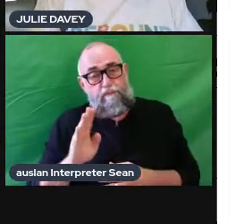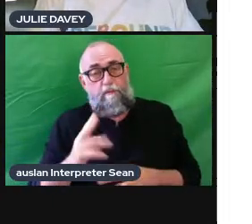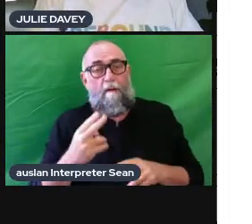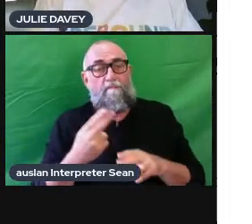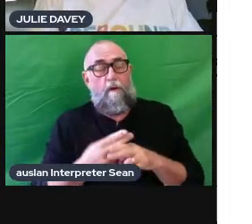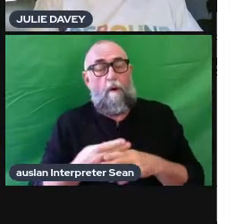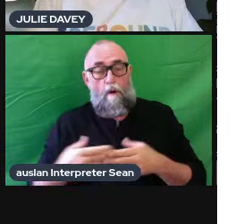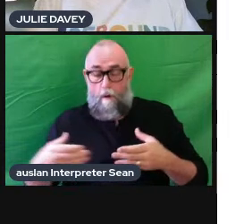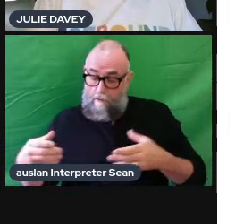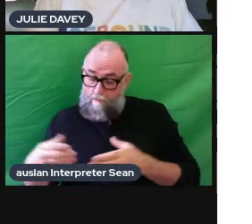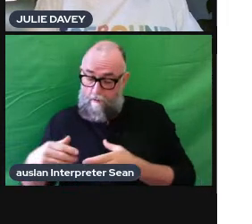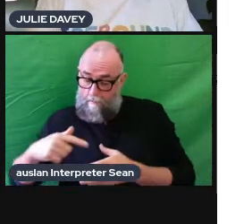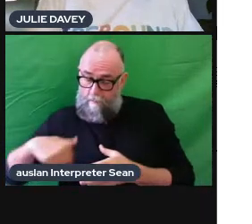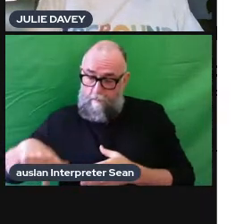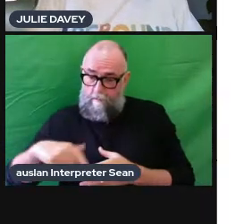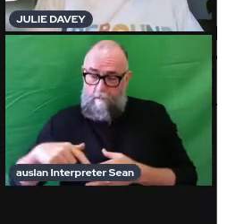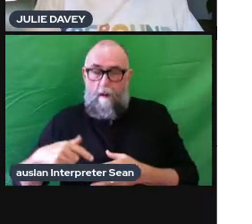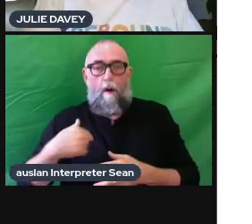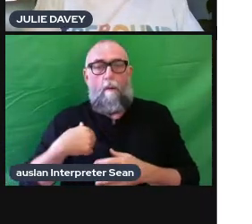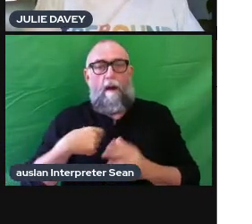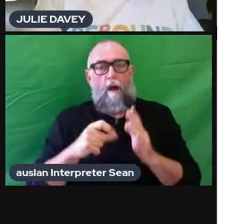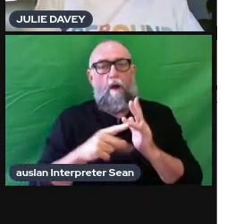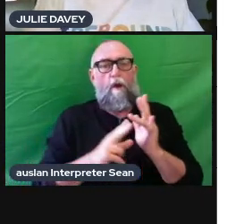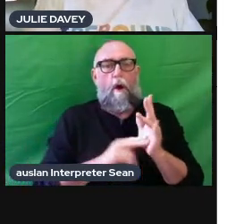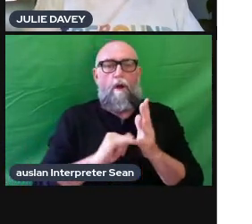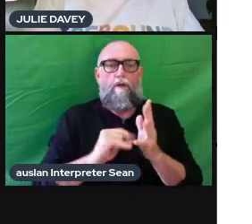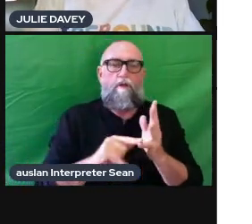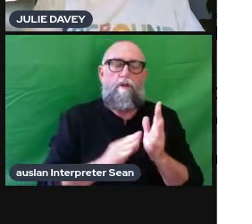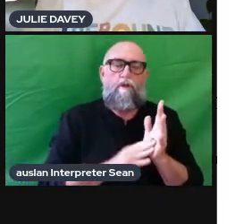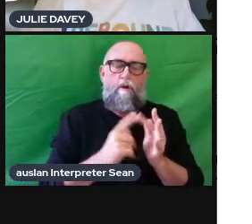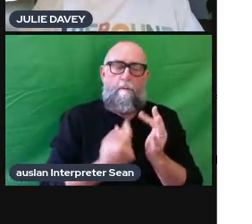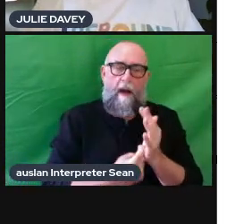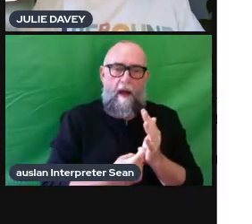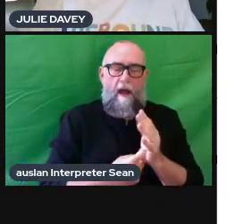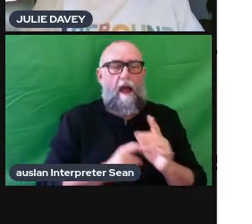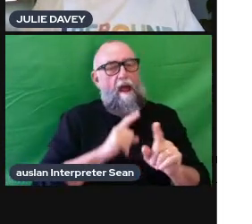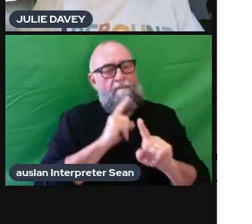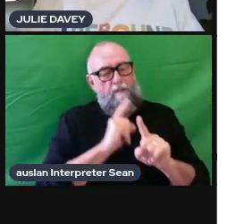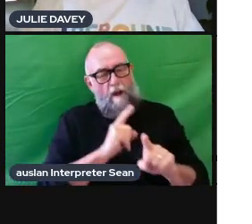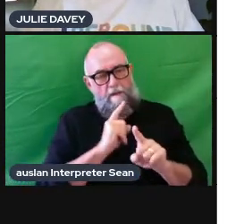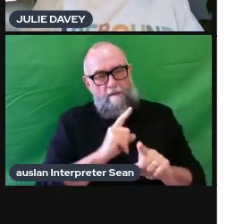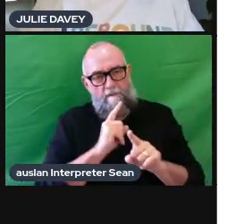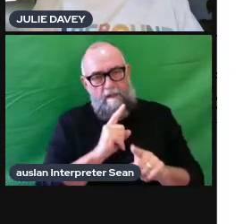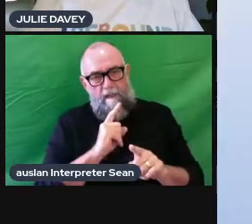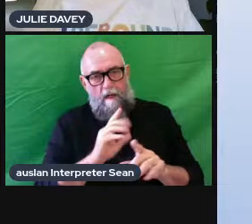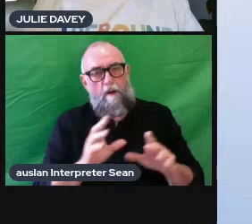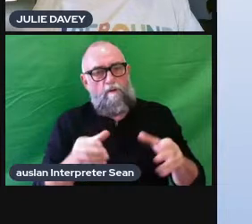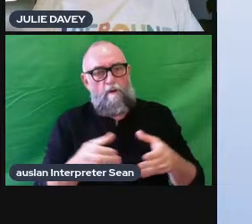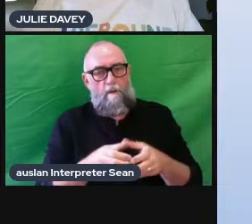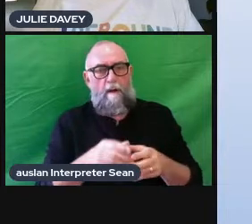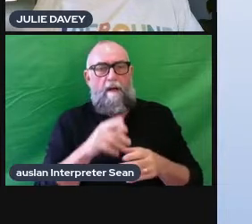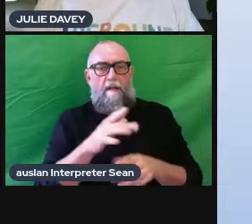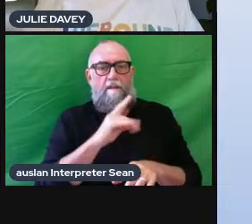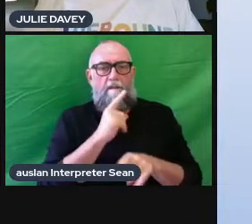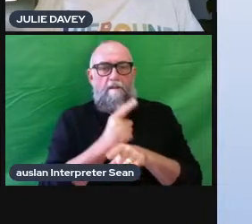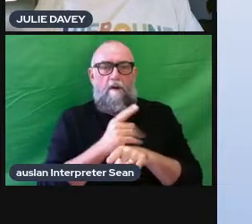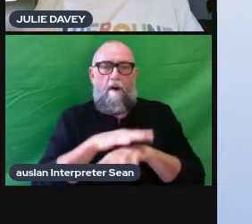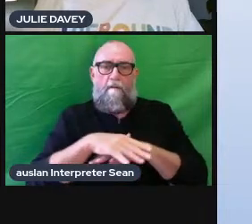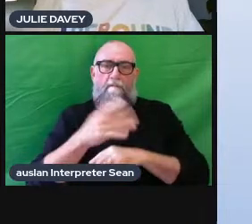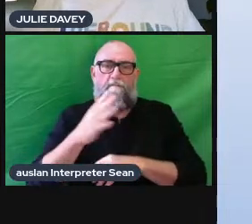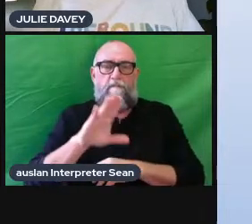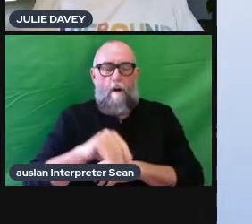group called the Consumer Advisory Group of the iRebound project. And the previous slide shows the members